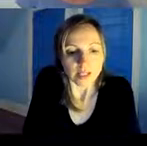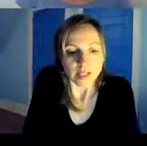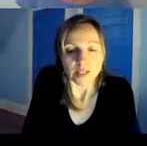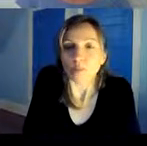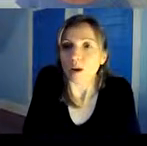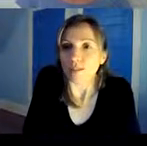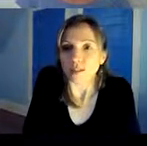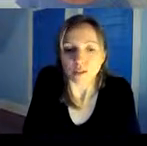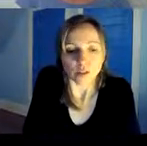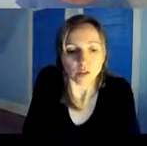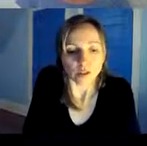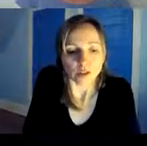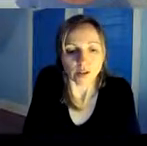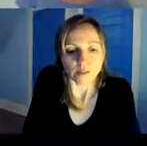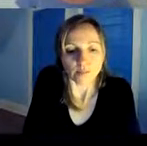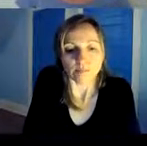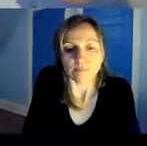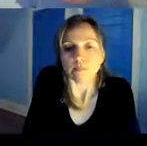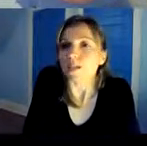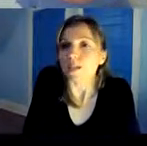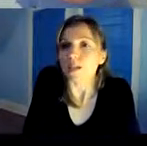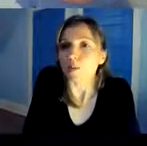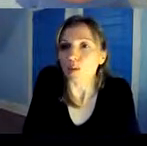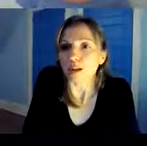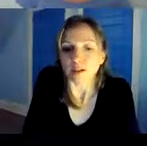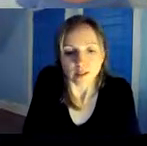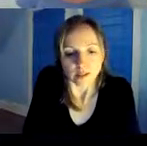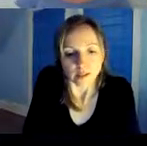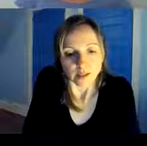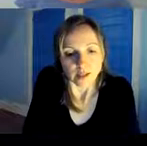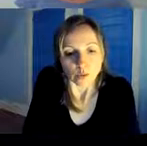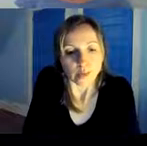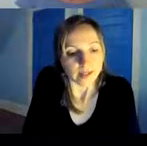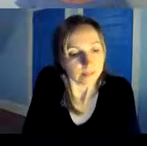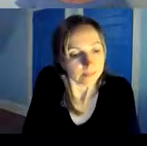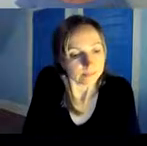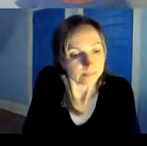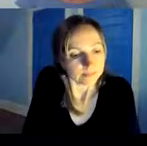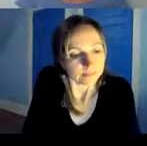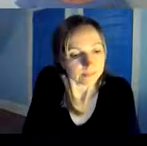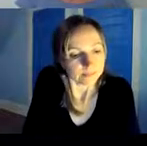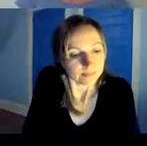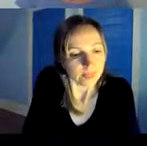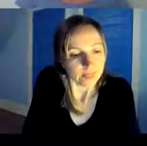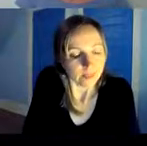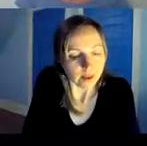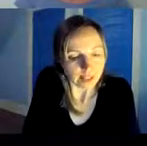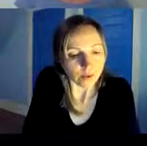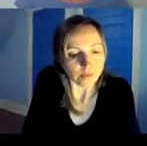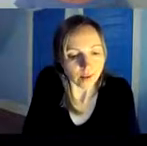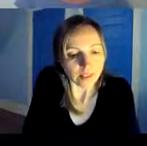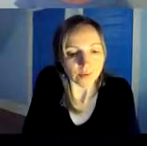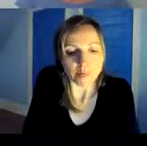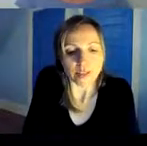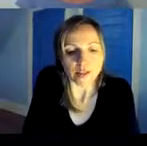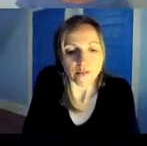in many states and provinces, including Ontario, BC, Alberta, and Quebec. It's a fast